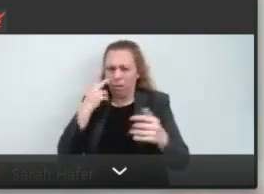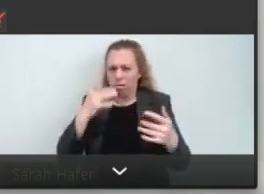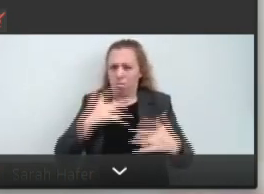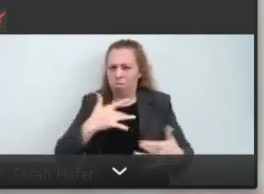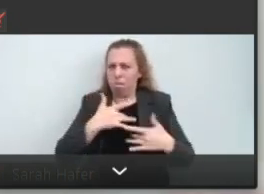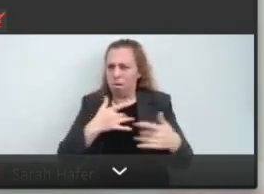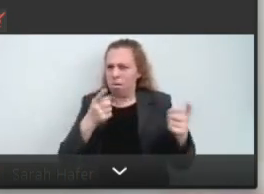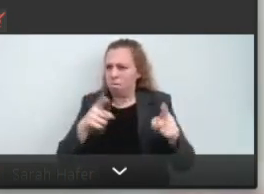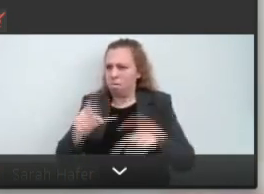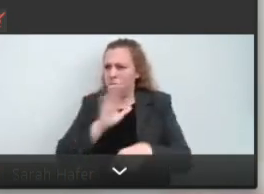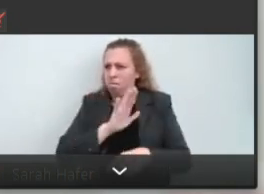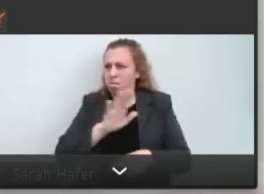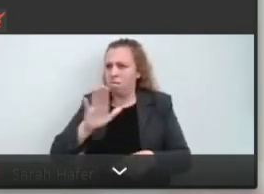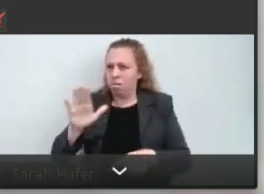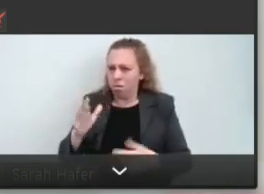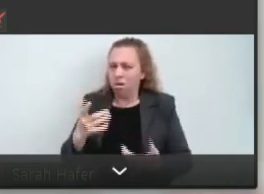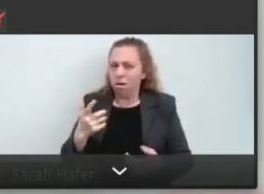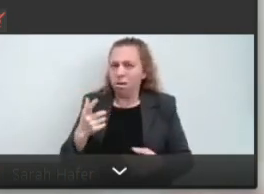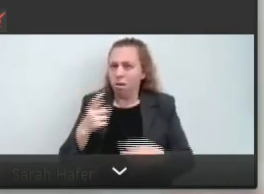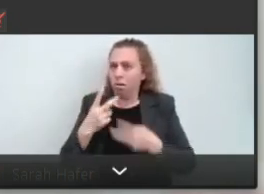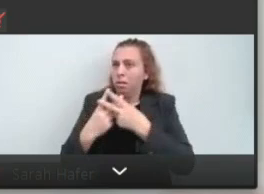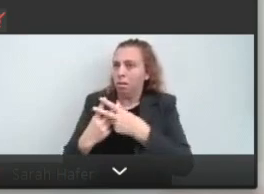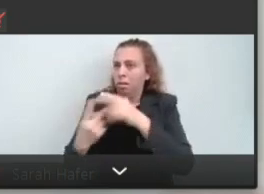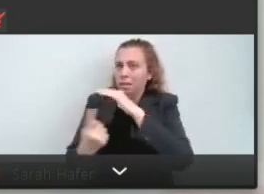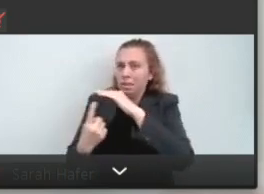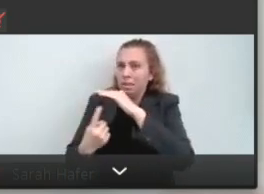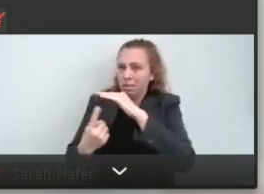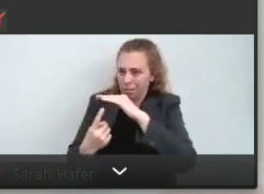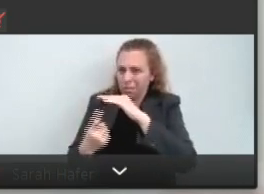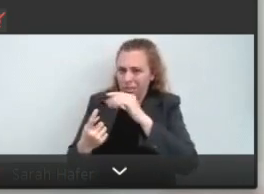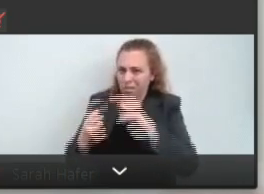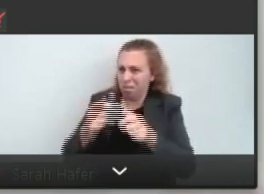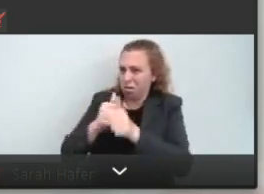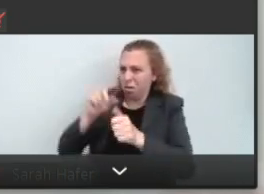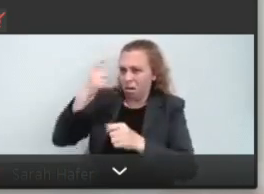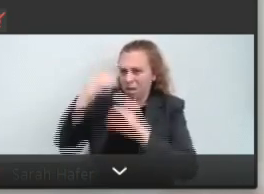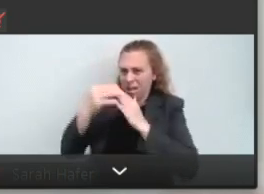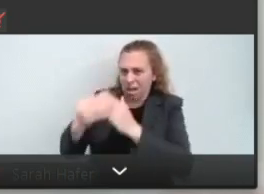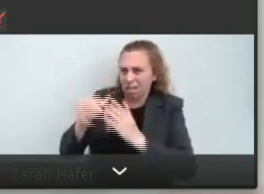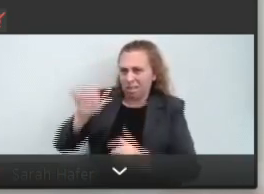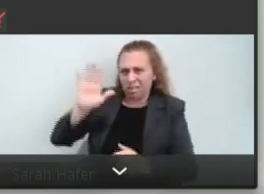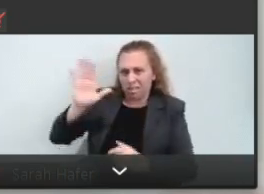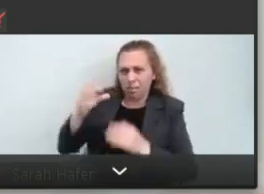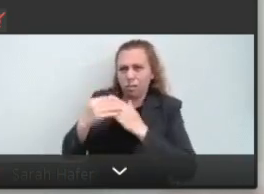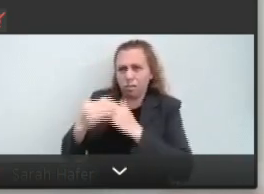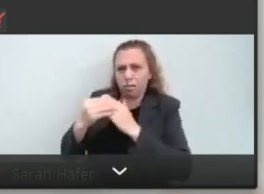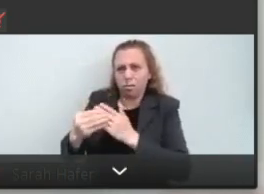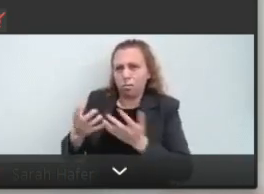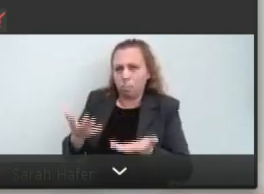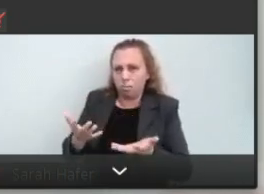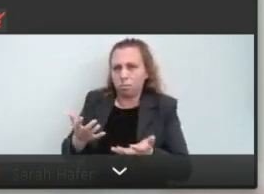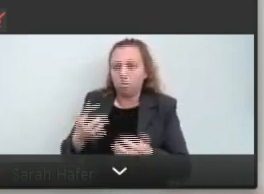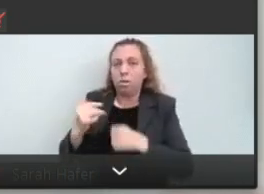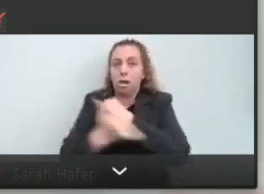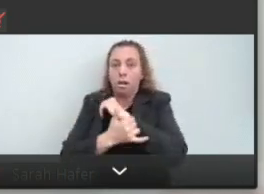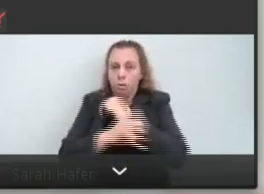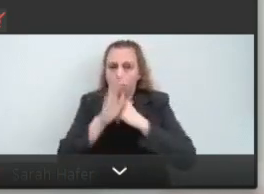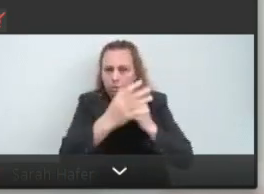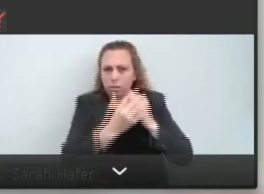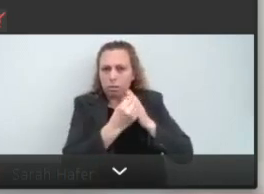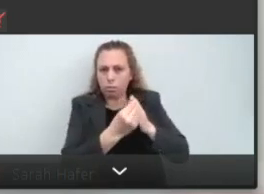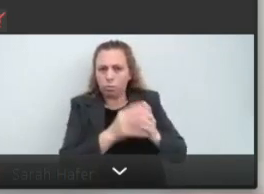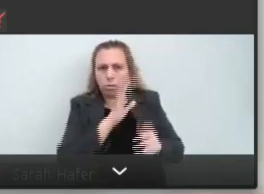virus. So under the governor's leadership and with support from Multnomah County, we did a painful but necessary step of staying